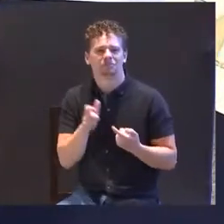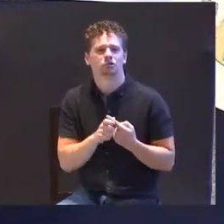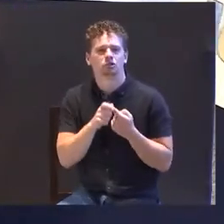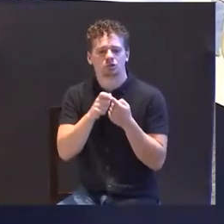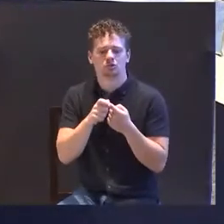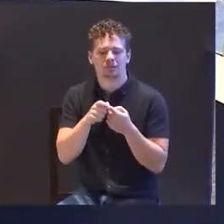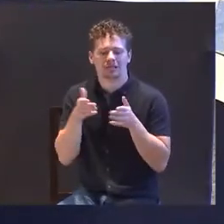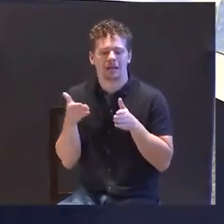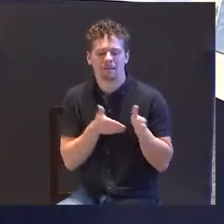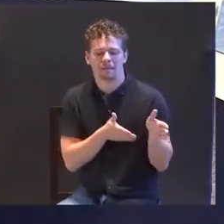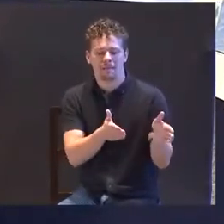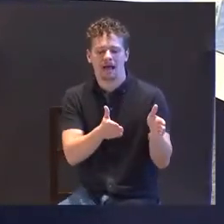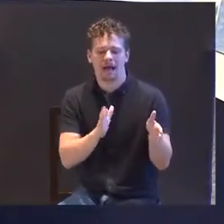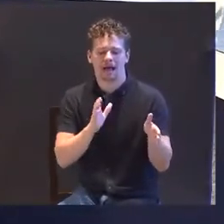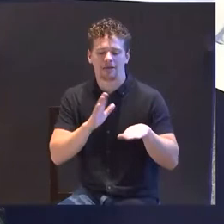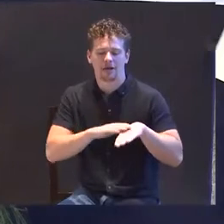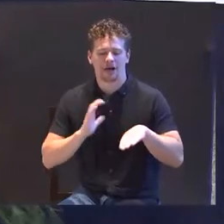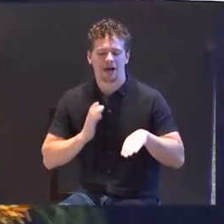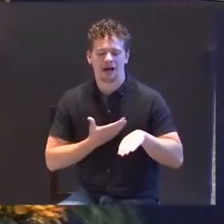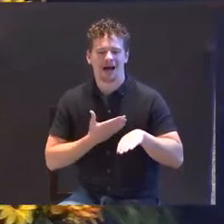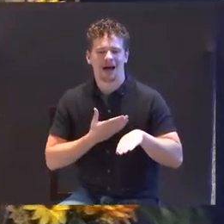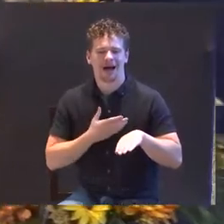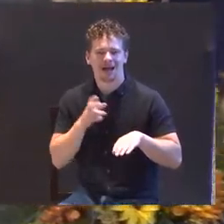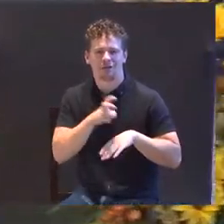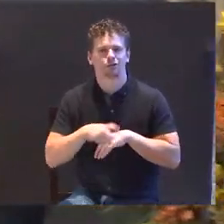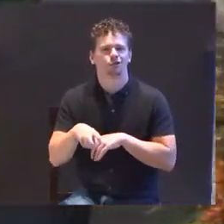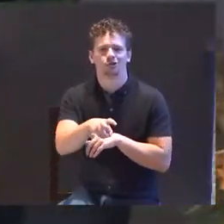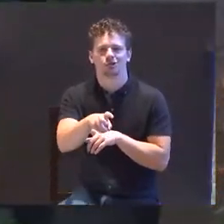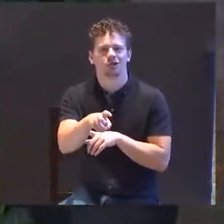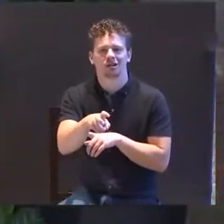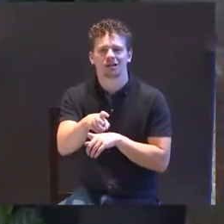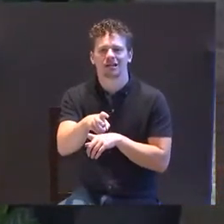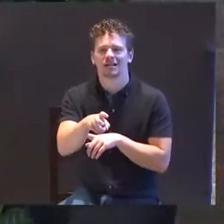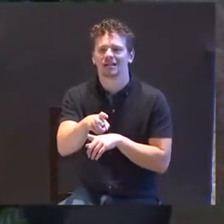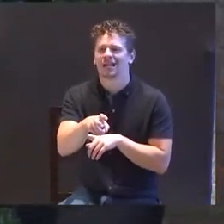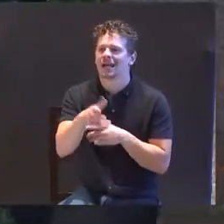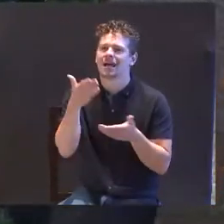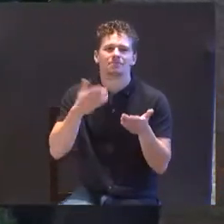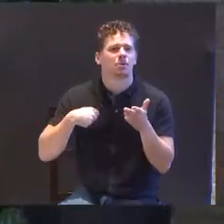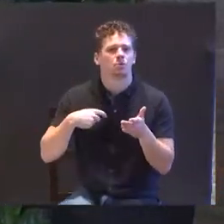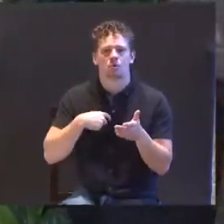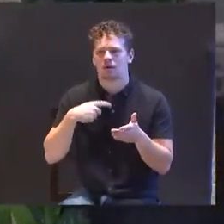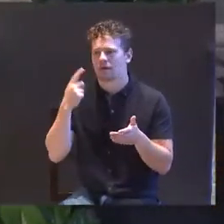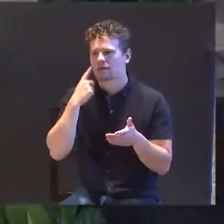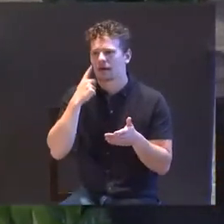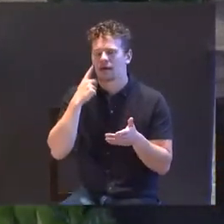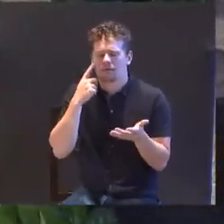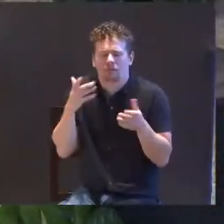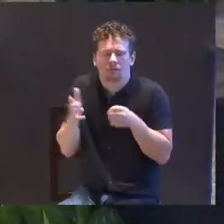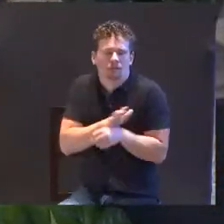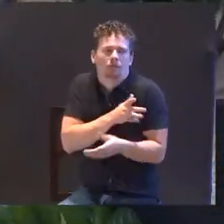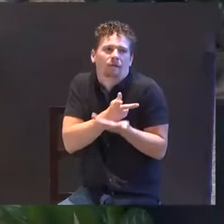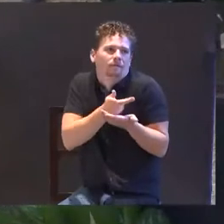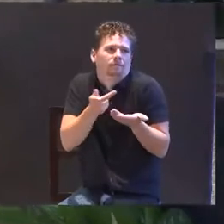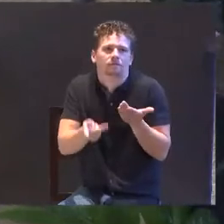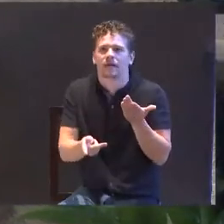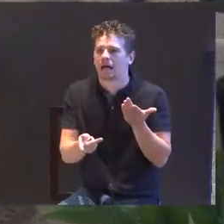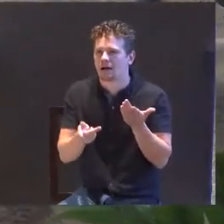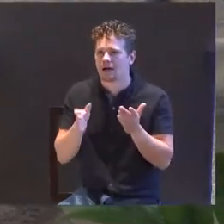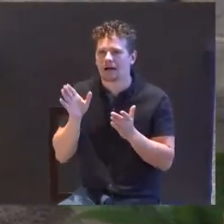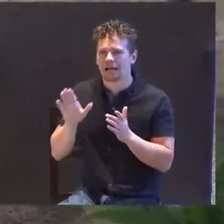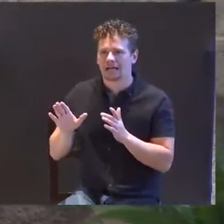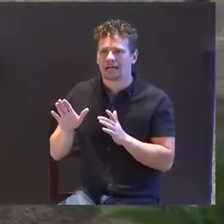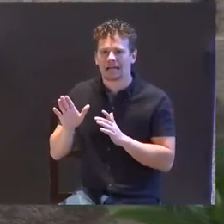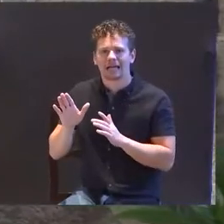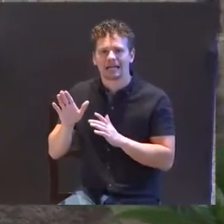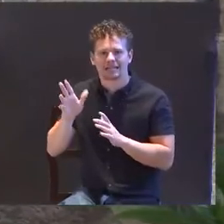on this journey. And sometimes what we think is a total failure, and I'm sure his parents must have struggled with that.